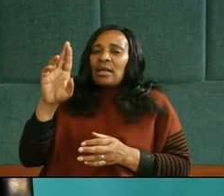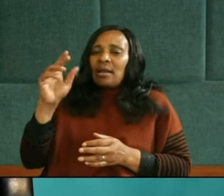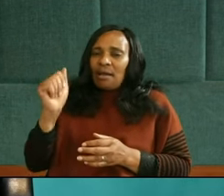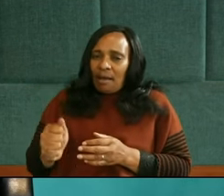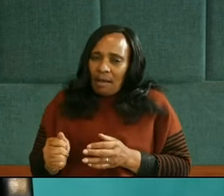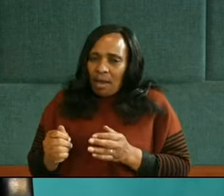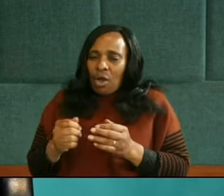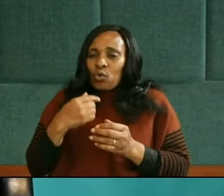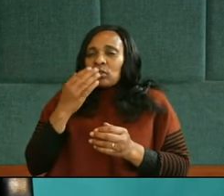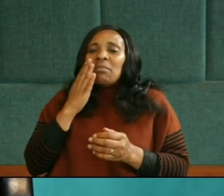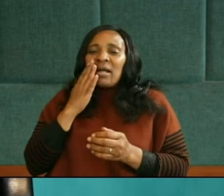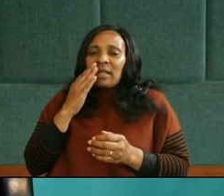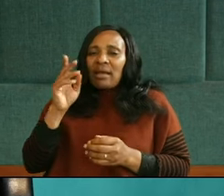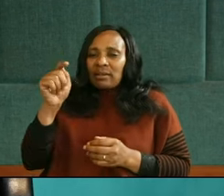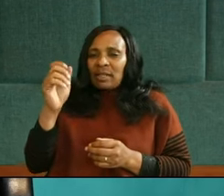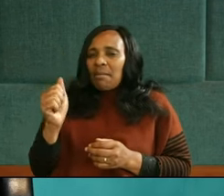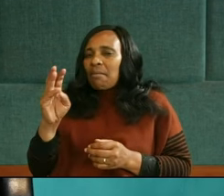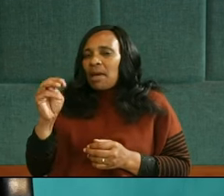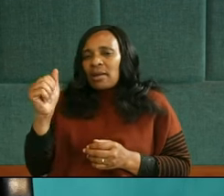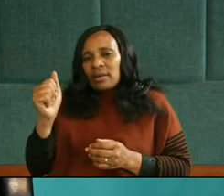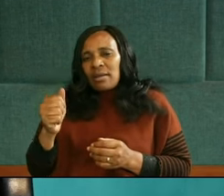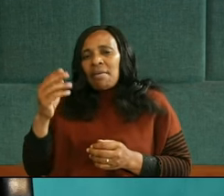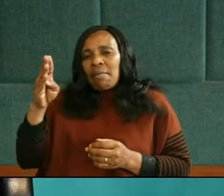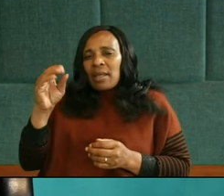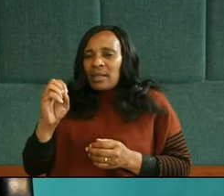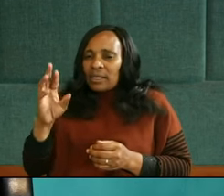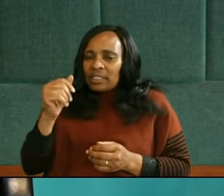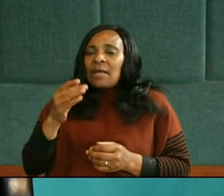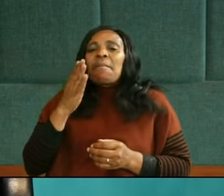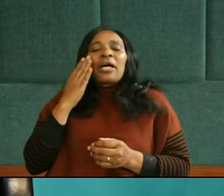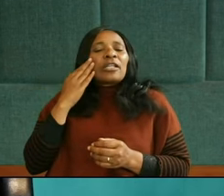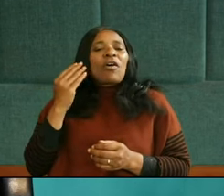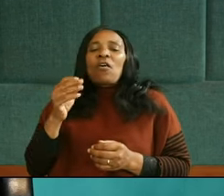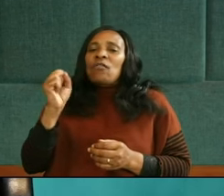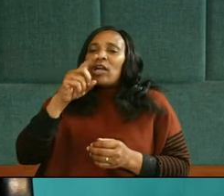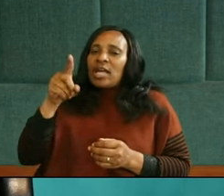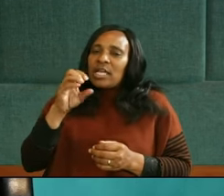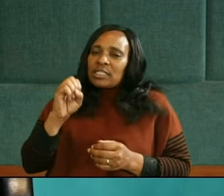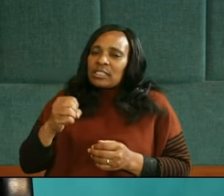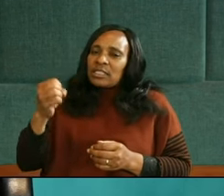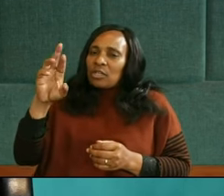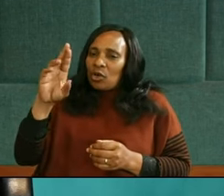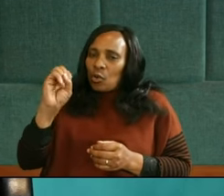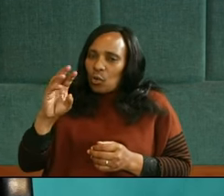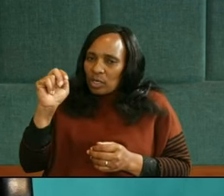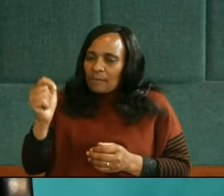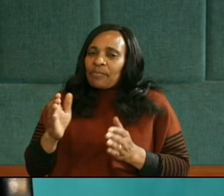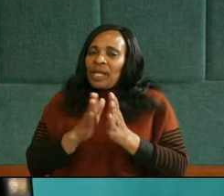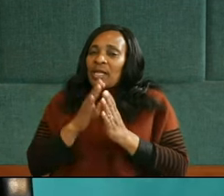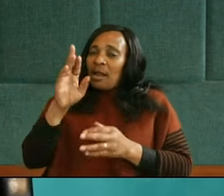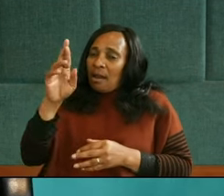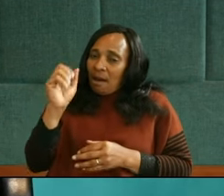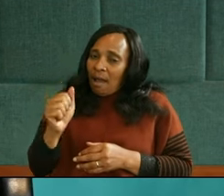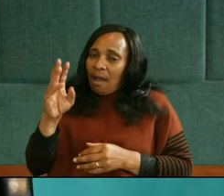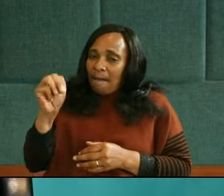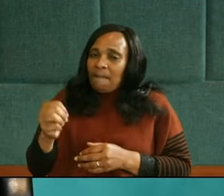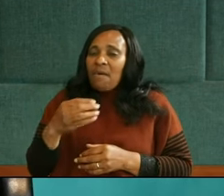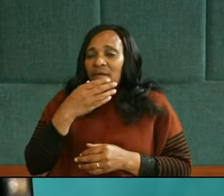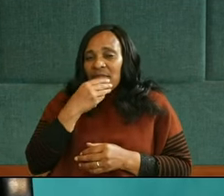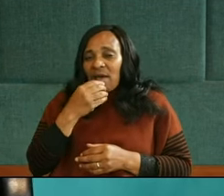Tamar, Perez the father of Hezron, Hezron the father of Ram, Ram the father of